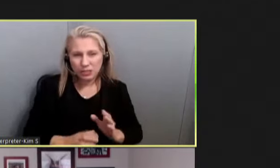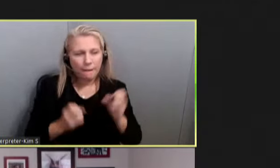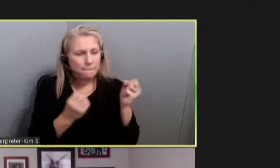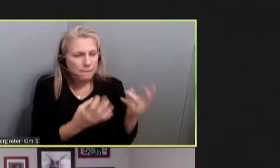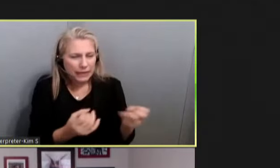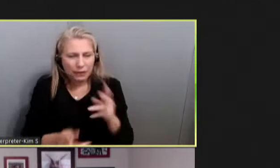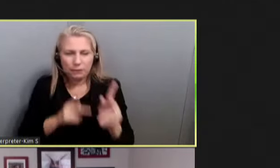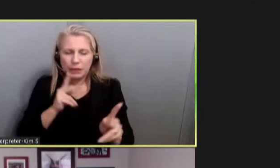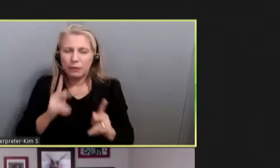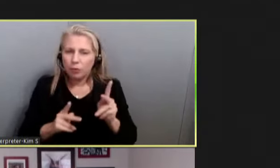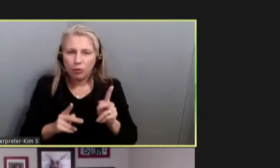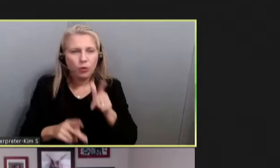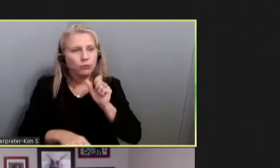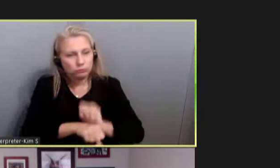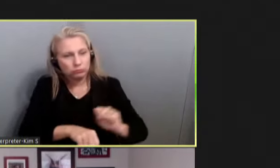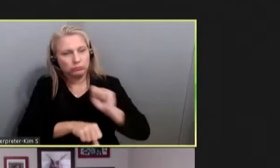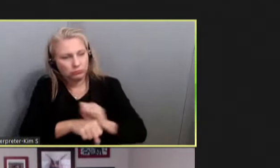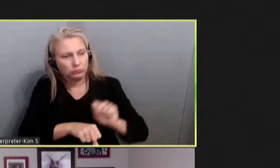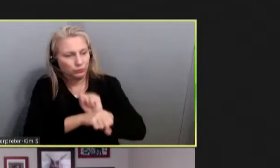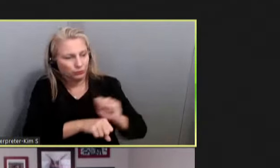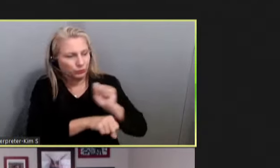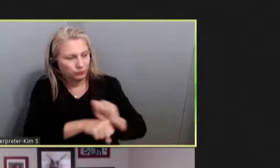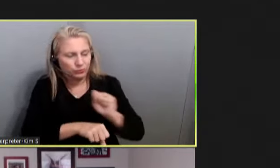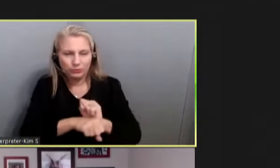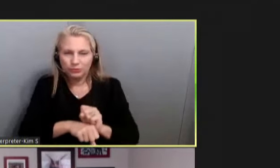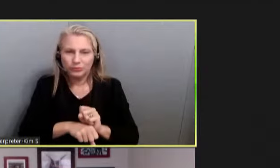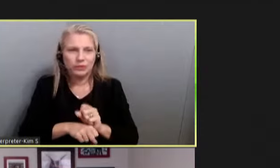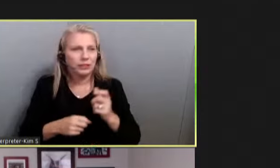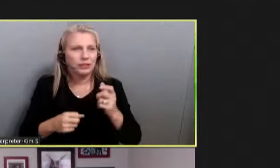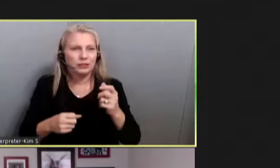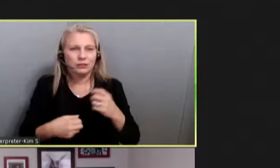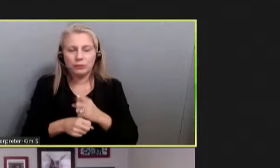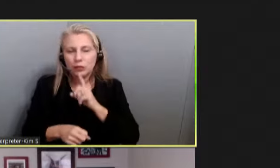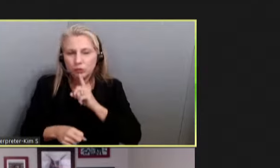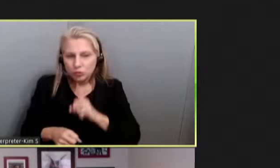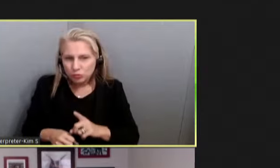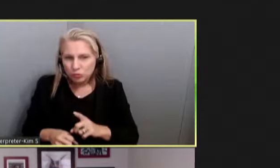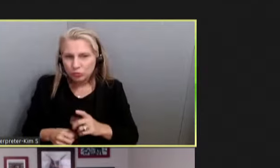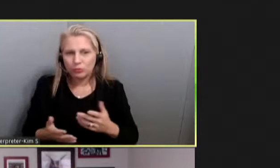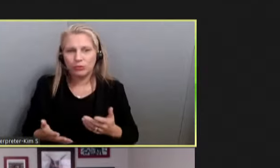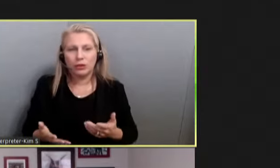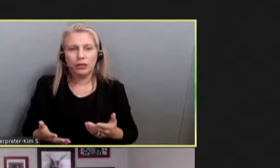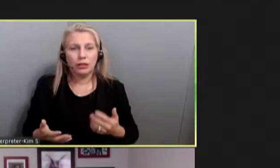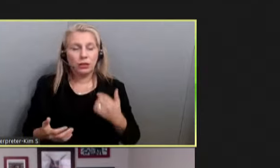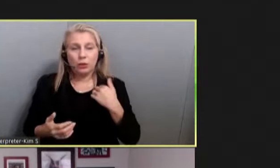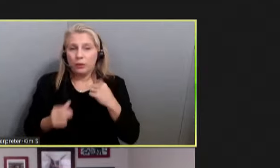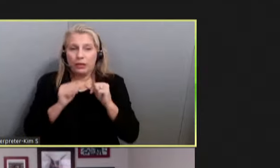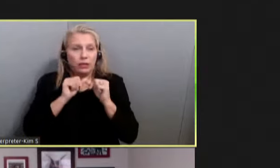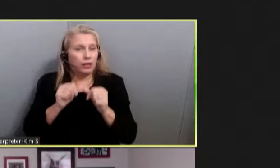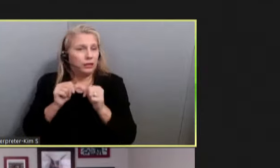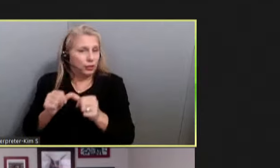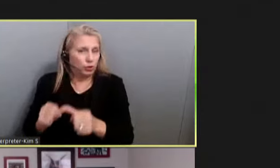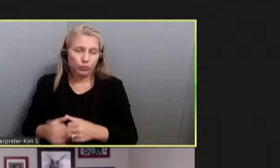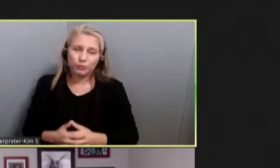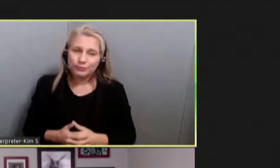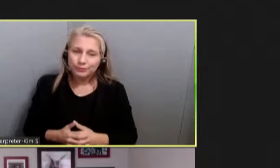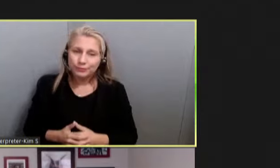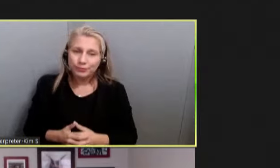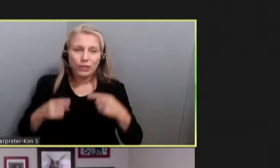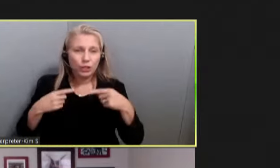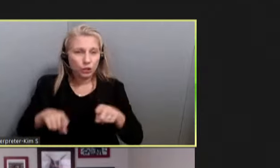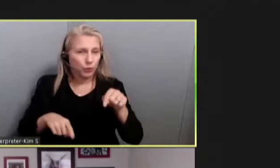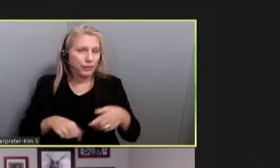our society have been working to ensure that we can keep going during